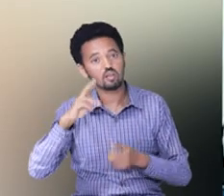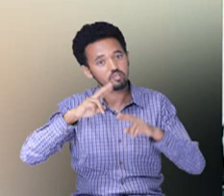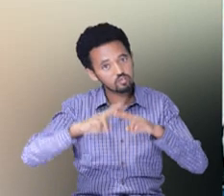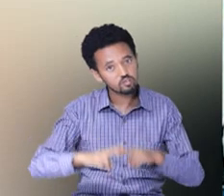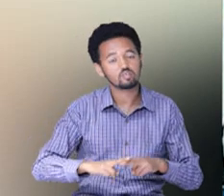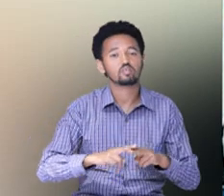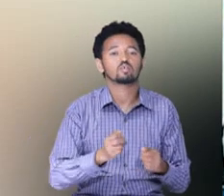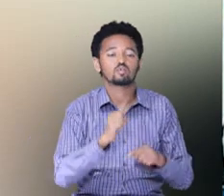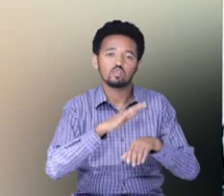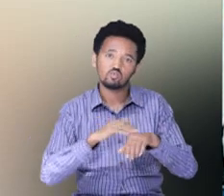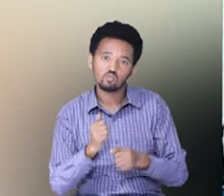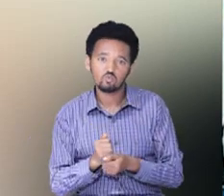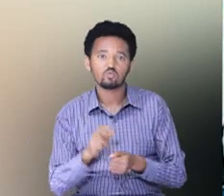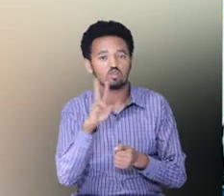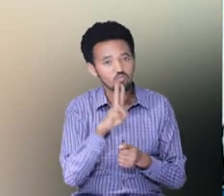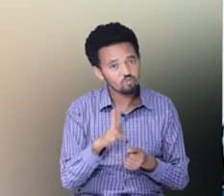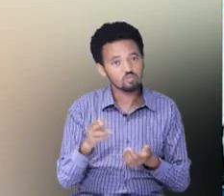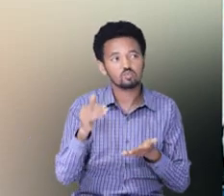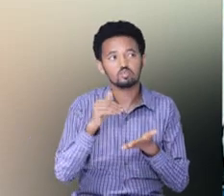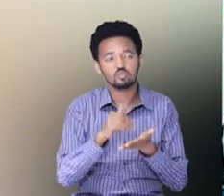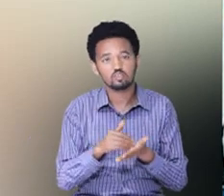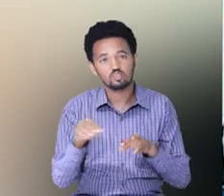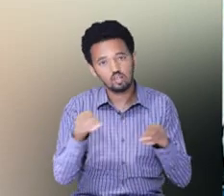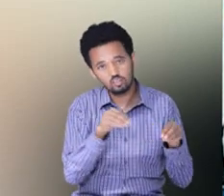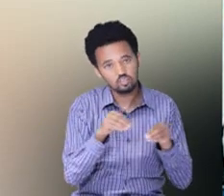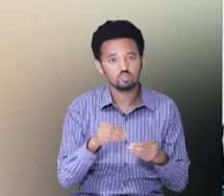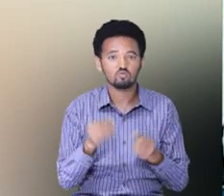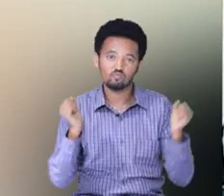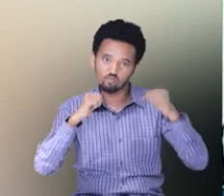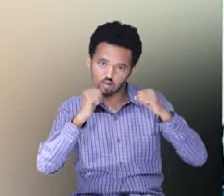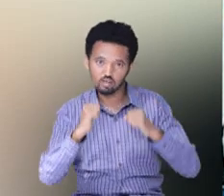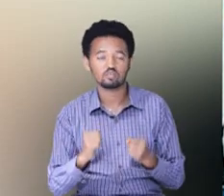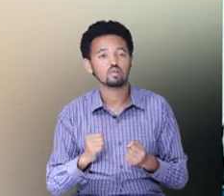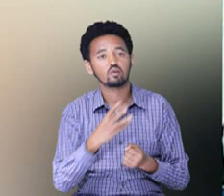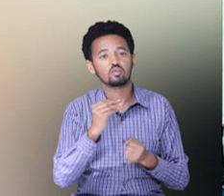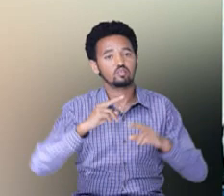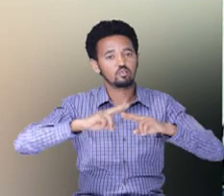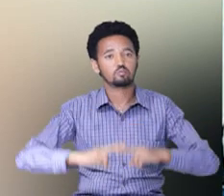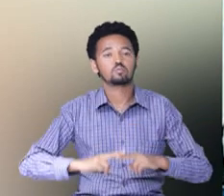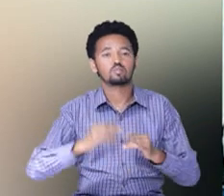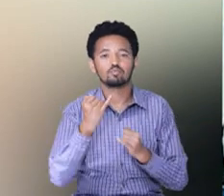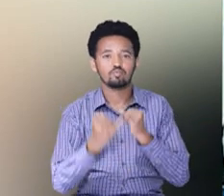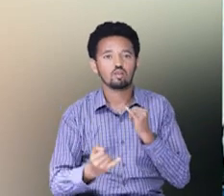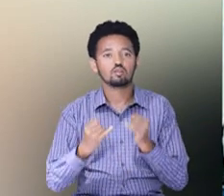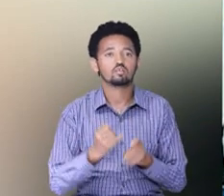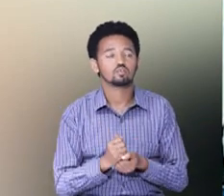organization called Revolutionary Committee for Unity and Action to fight for independence. Later,